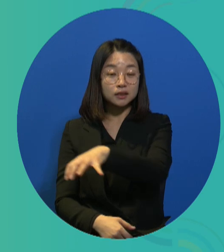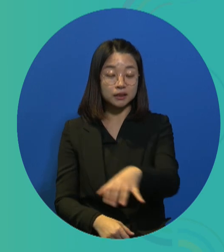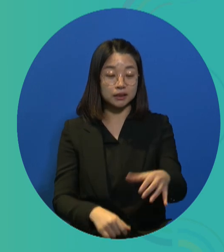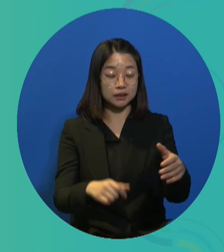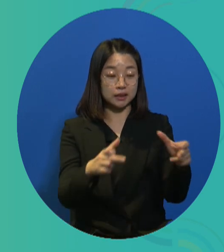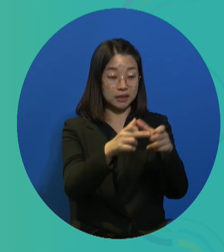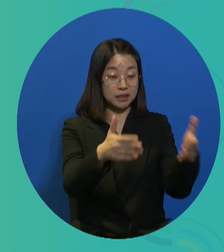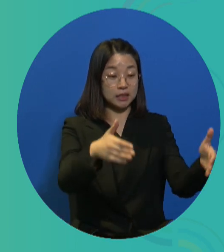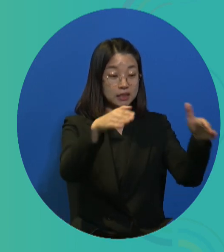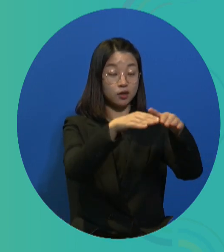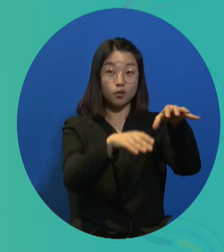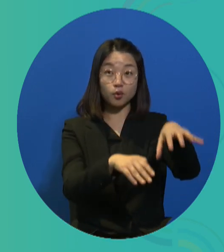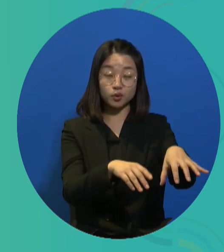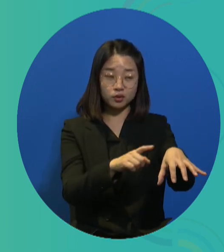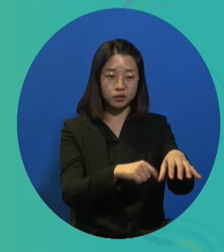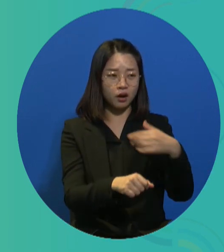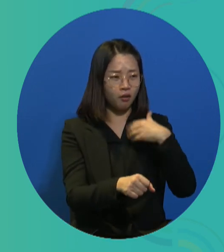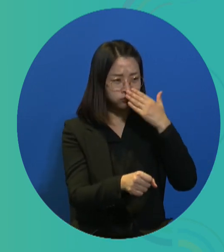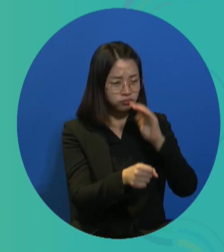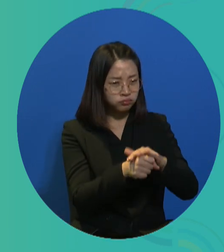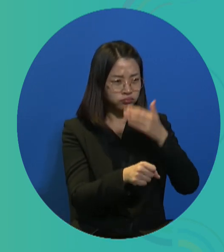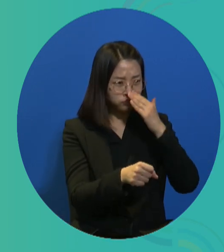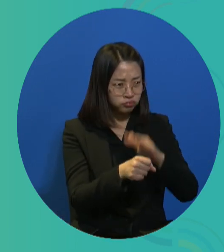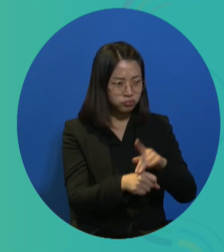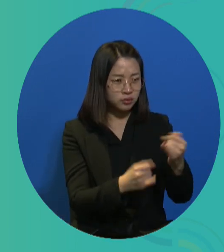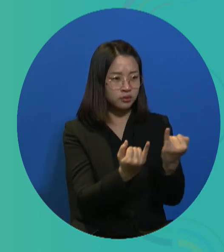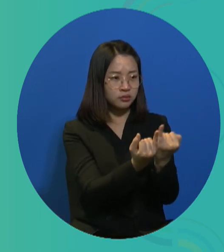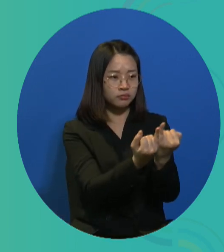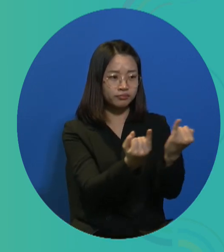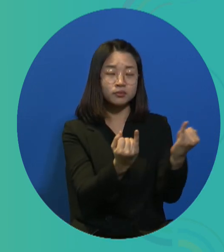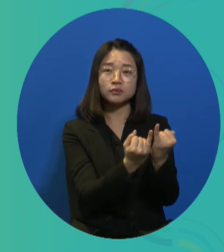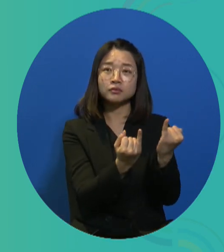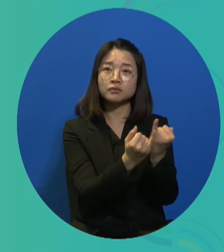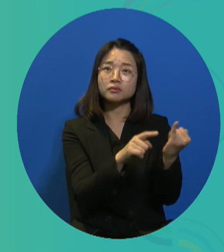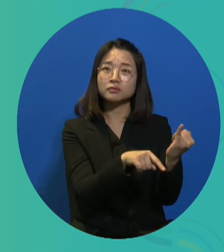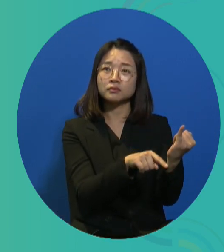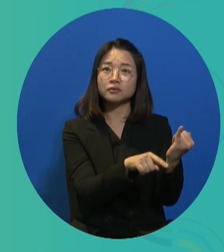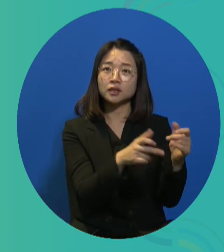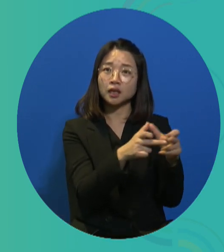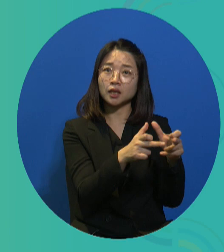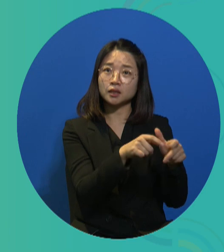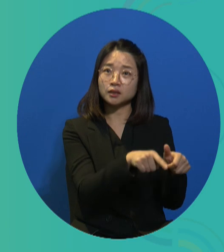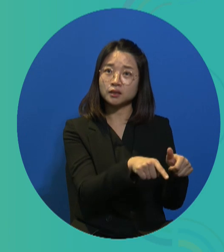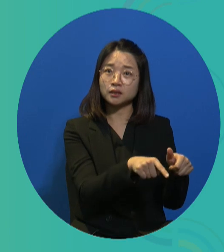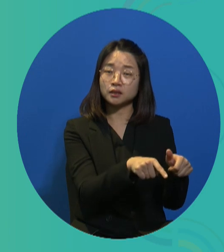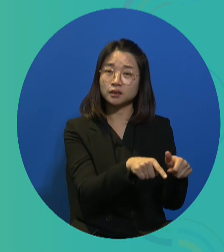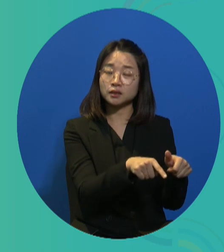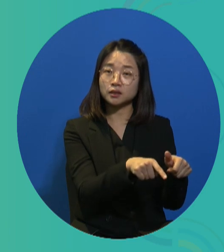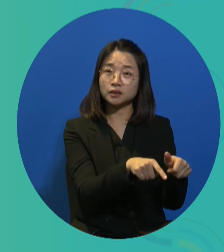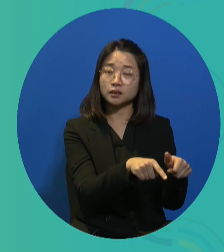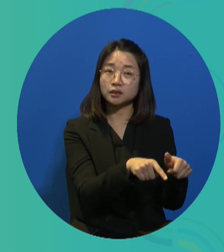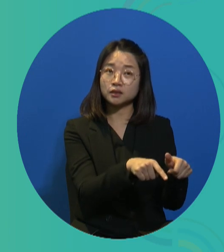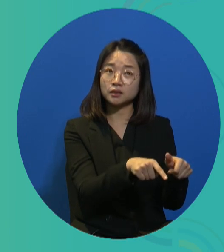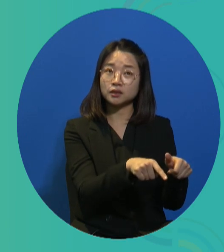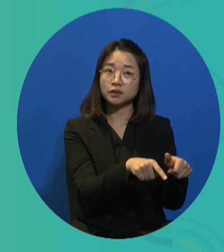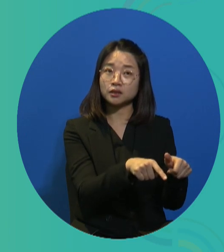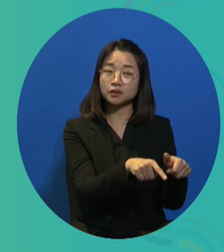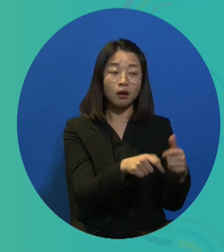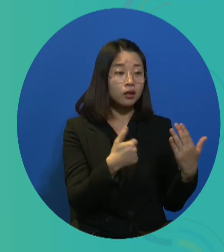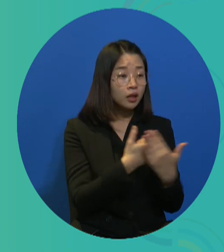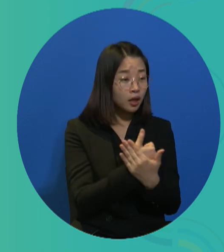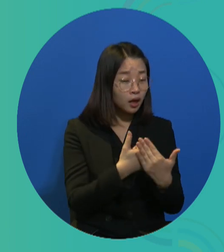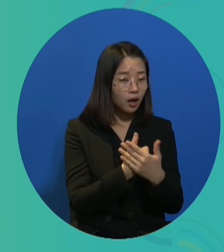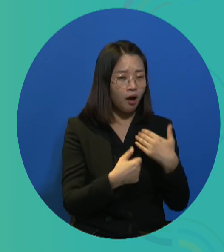Torture. And I heard that this woman who was tortured and received cruel